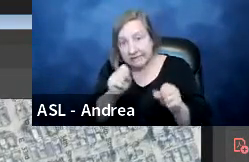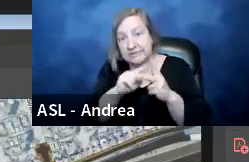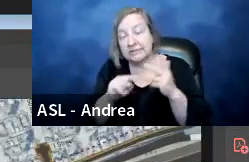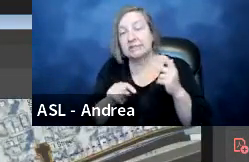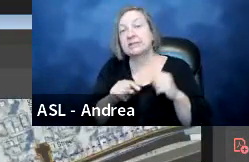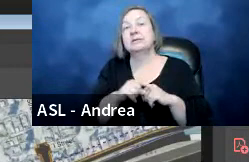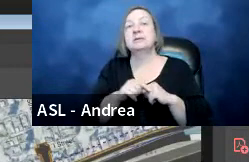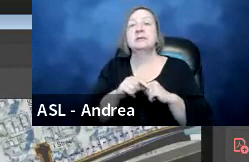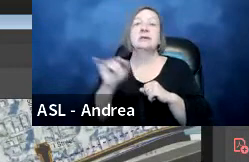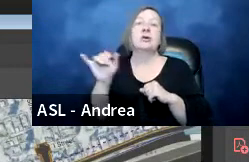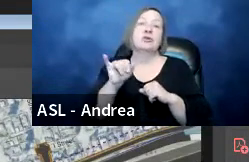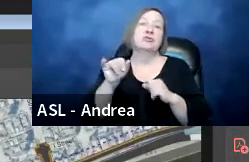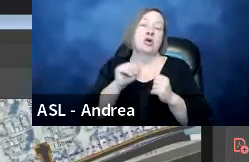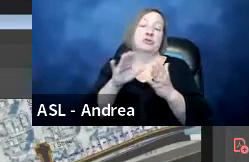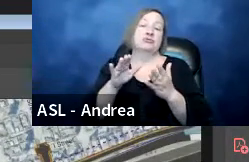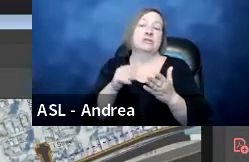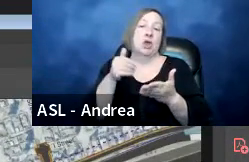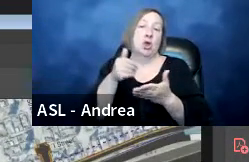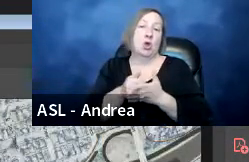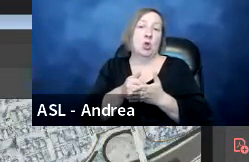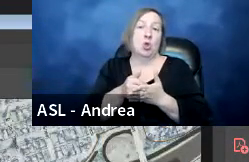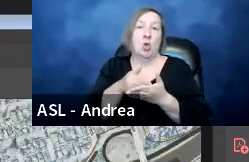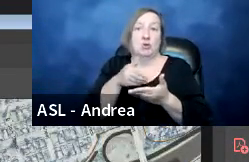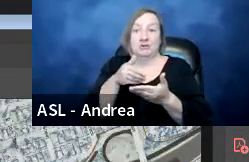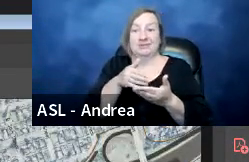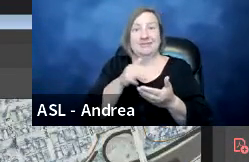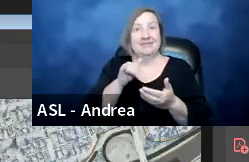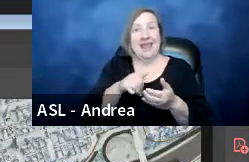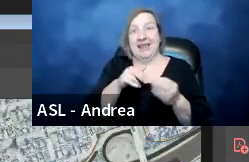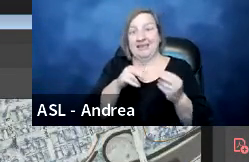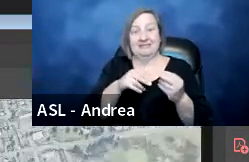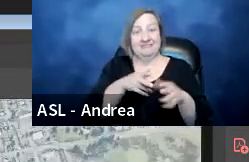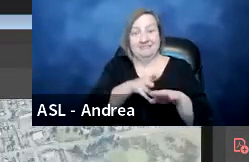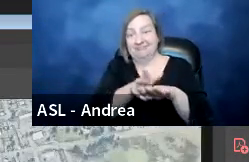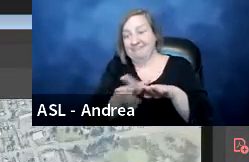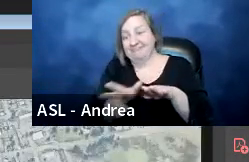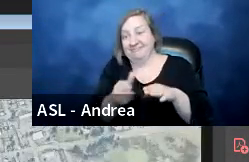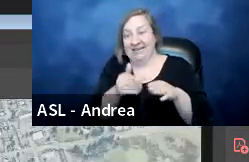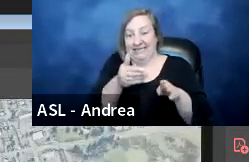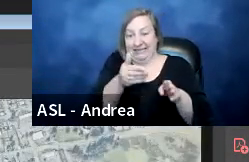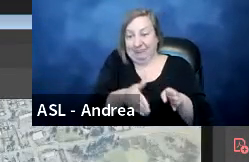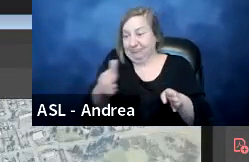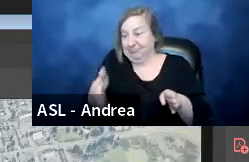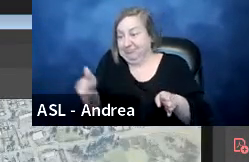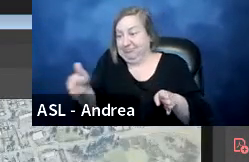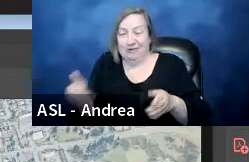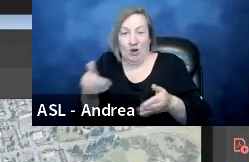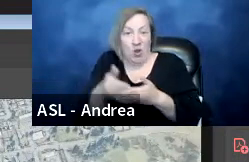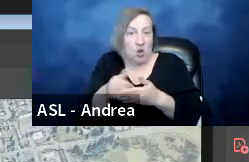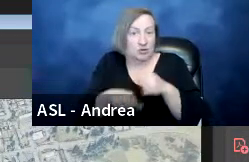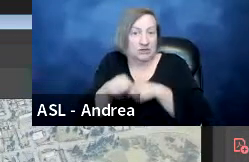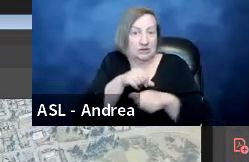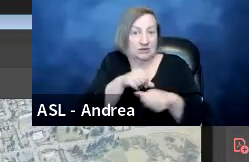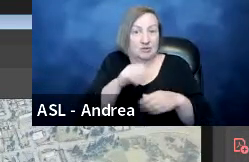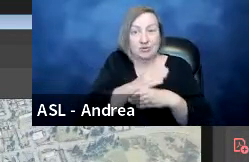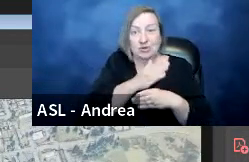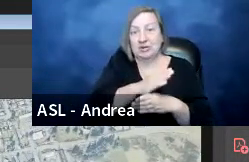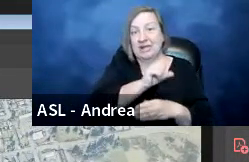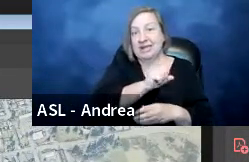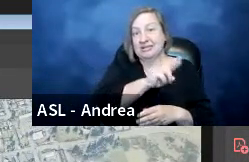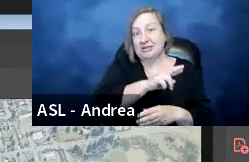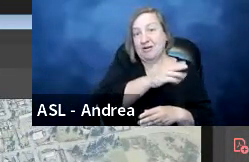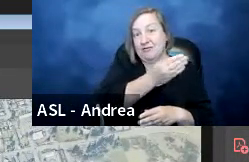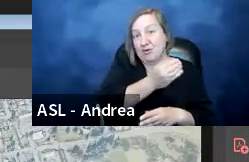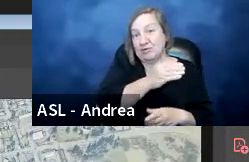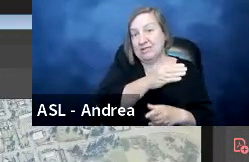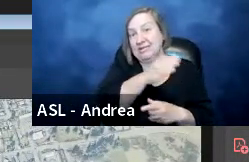the closely spaced interchanges in between State Route 14 and Mill Plain, or what we call collector